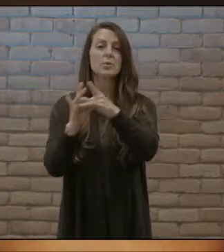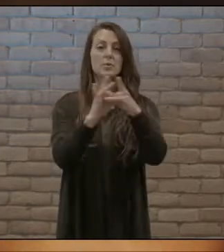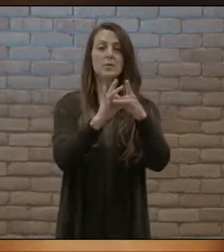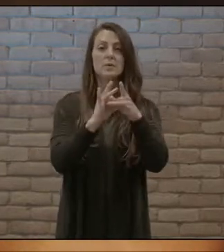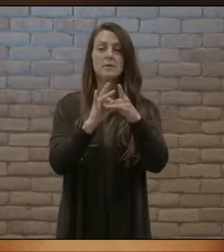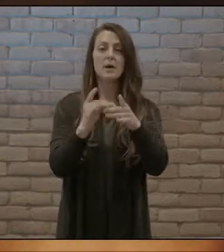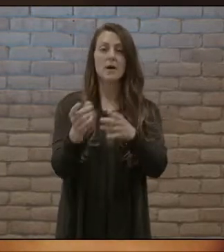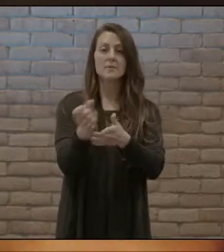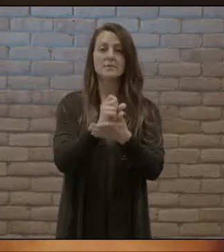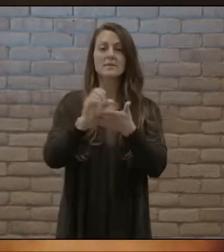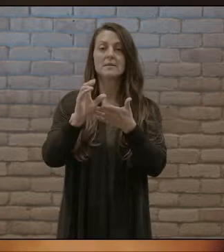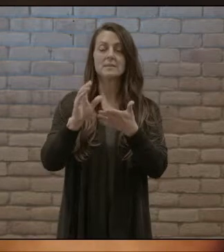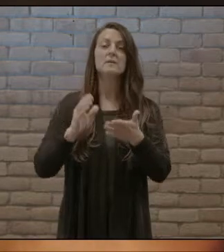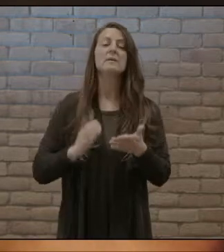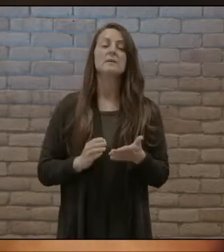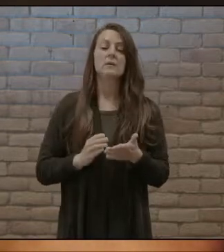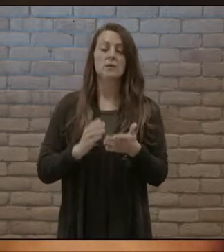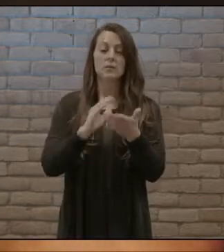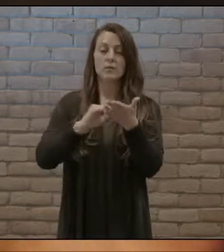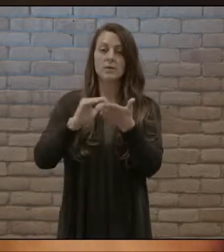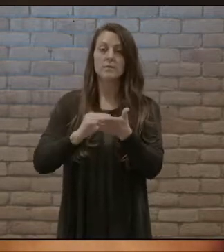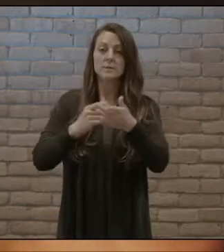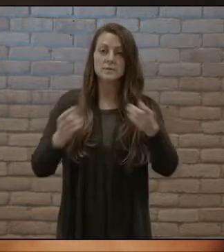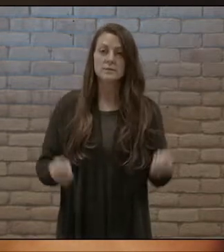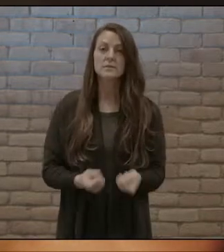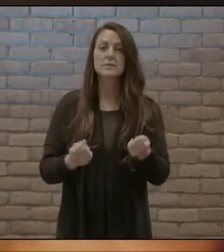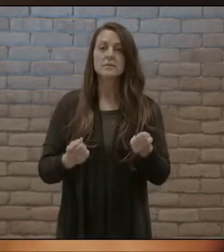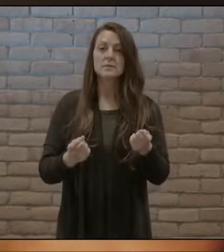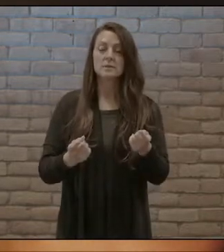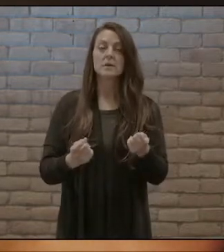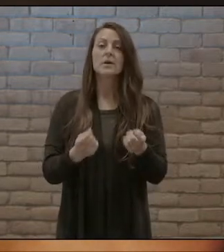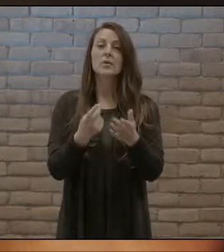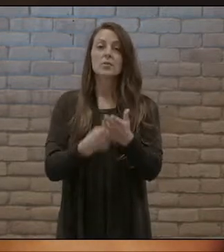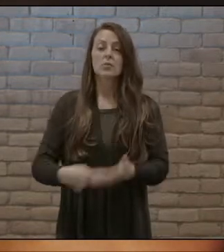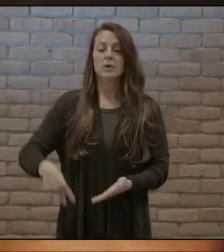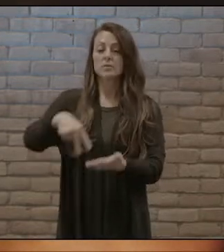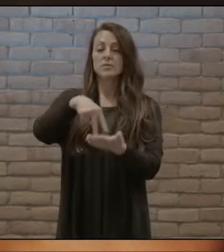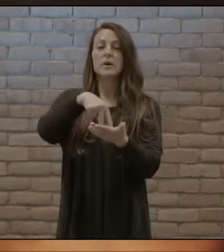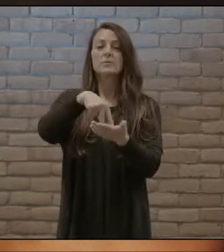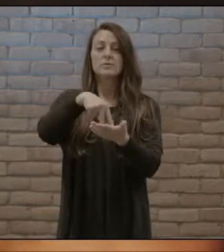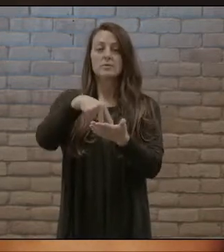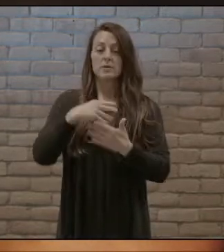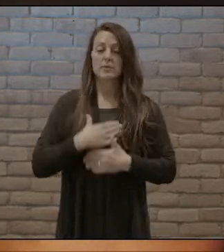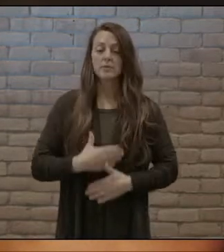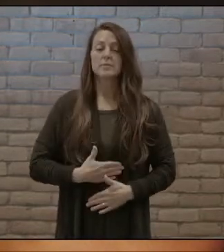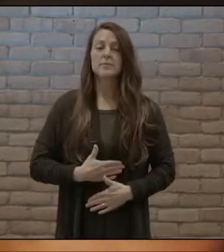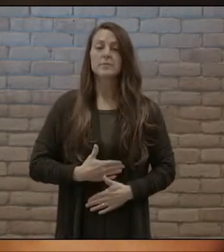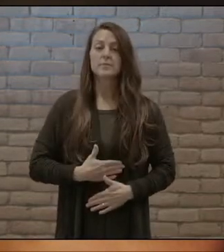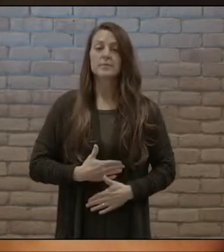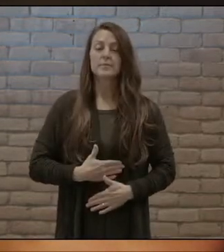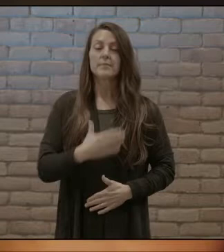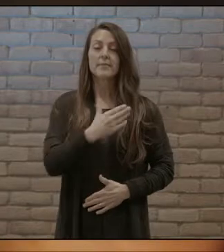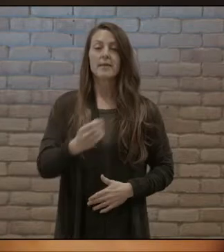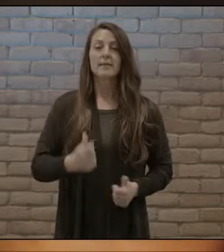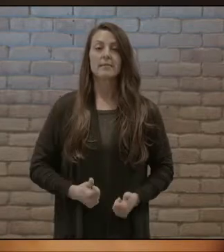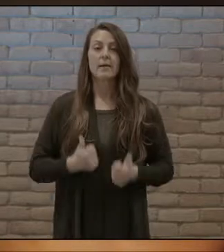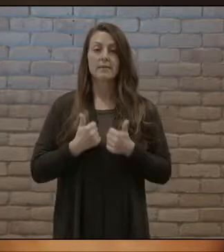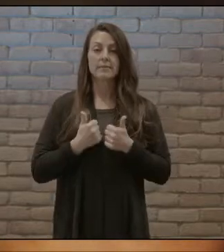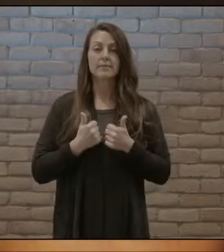saints, the forgiveness of sins, the resurrection of the body, and the